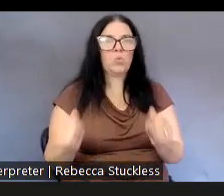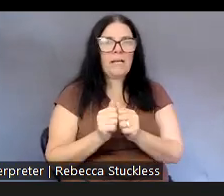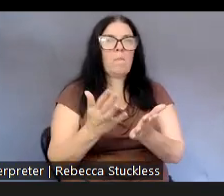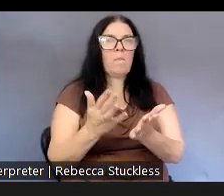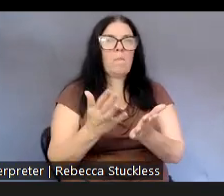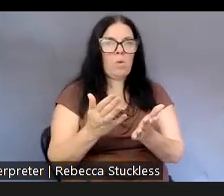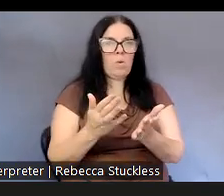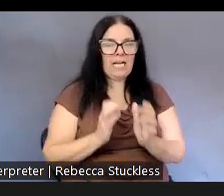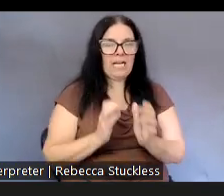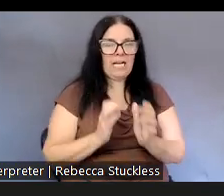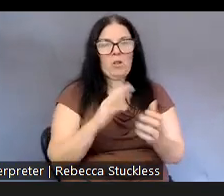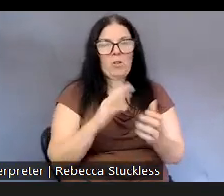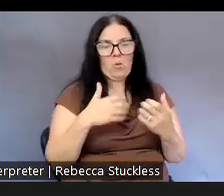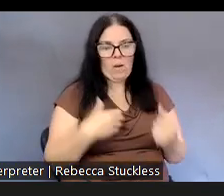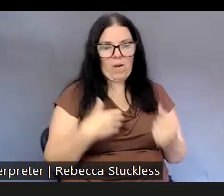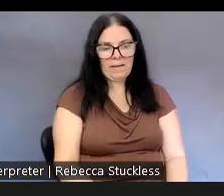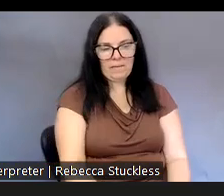our customers' well-being.